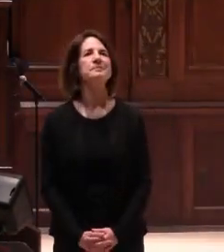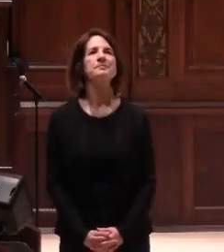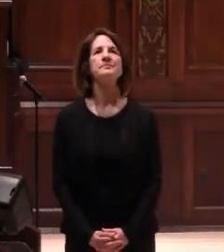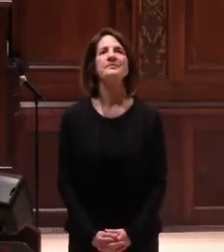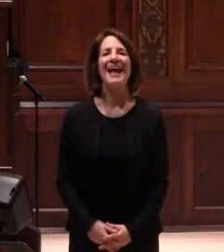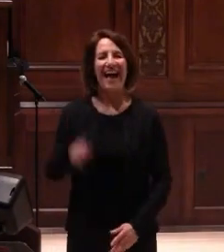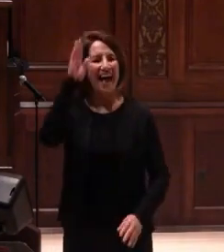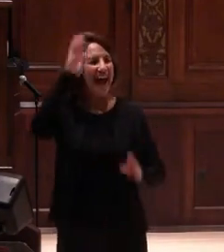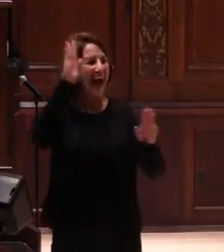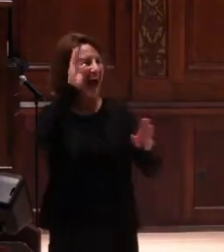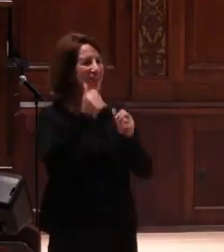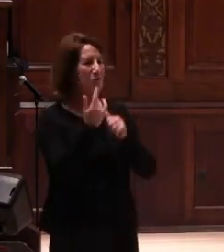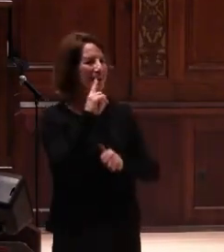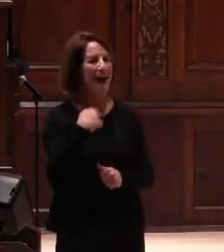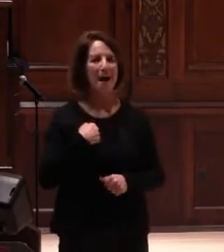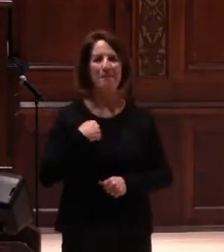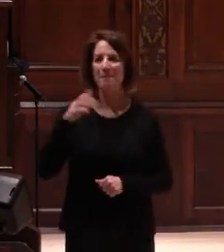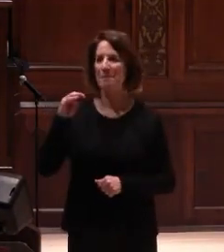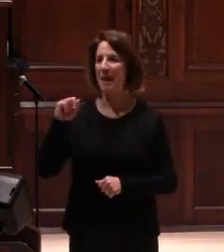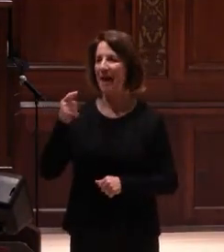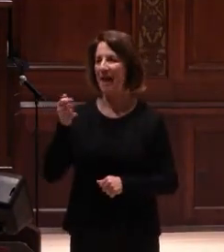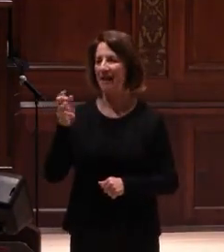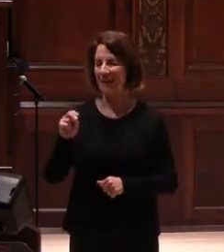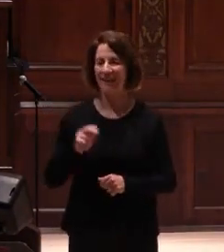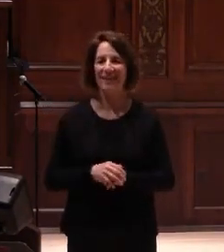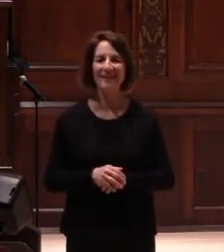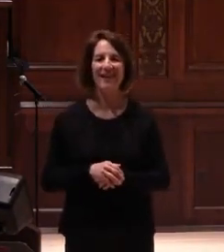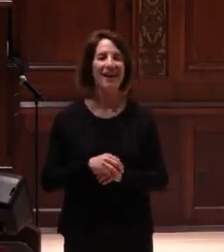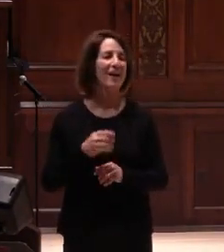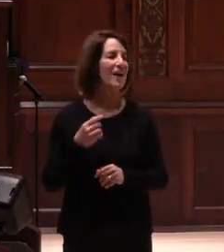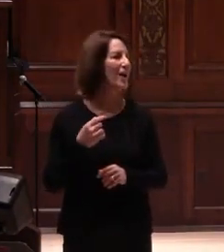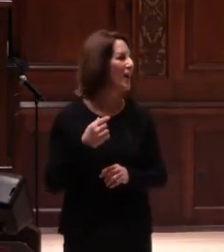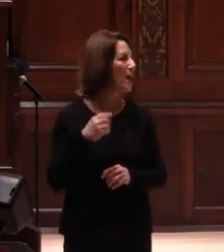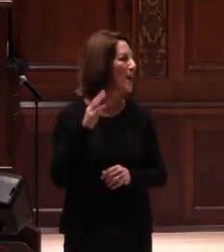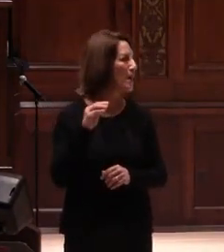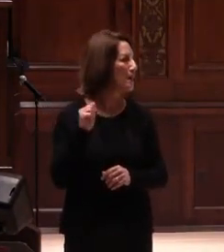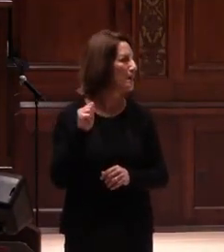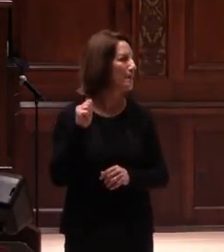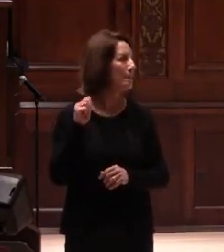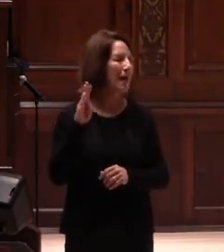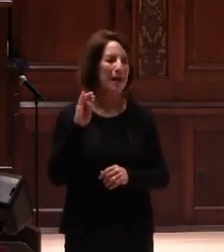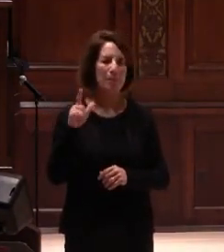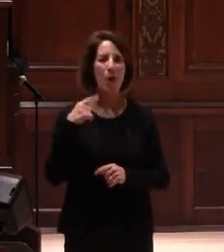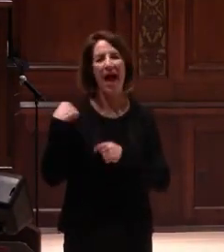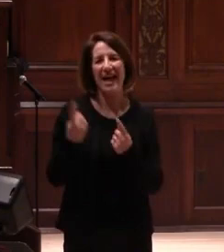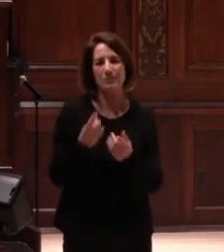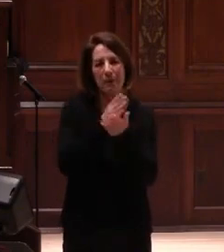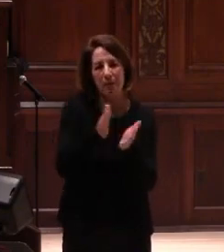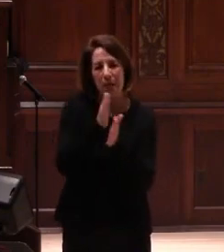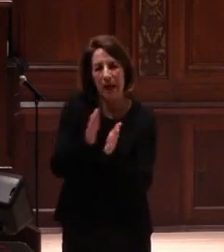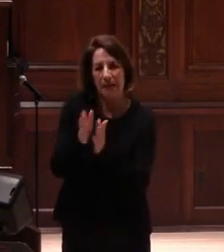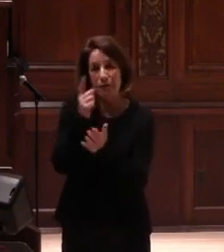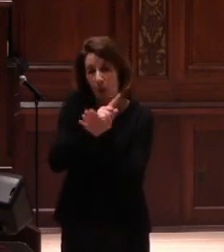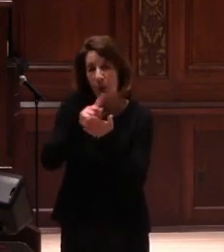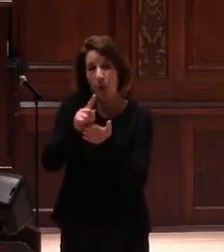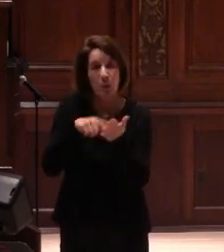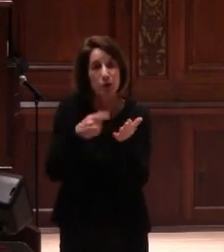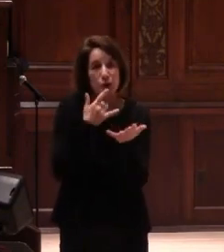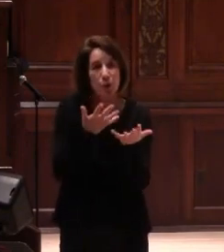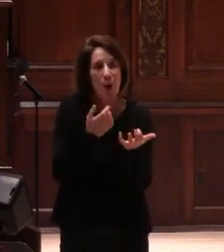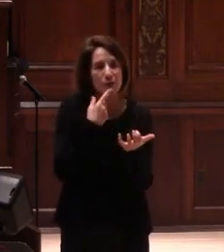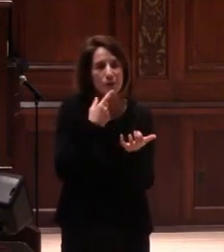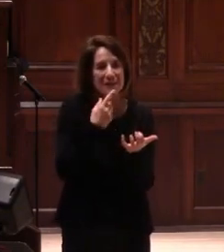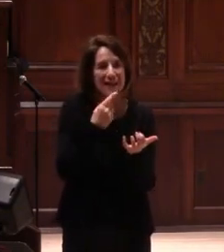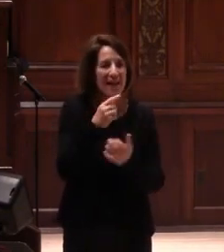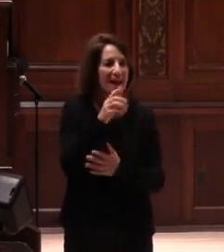Hi, everybody. I'm Megan. Mabel has been planning out for about a week what she wants to say. I always say Mabel